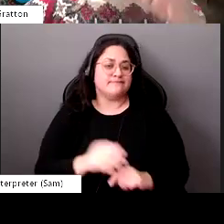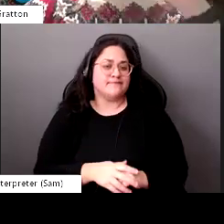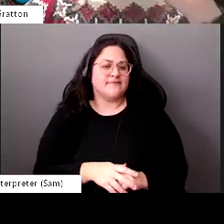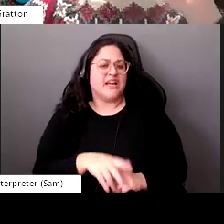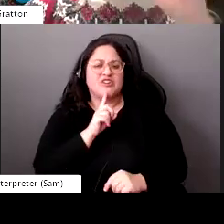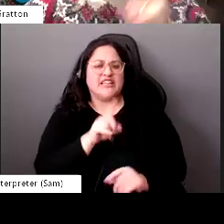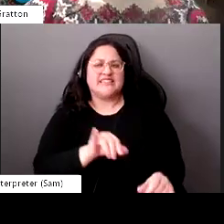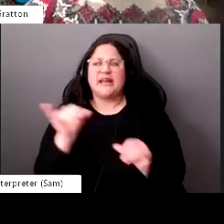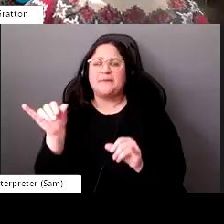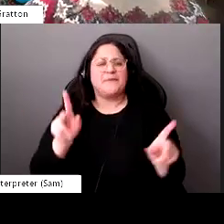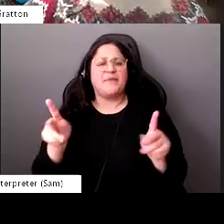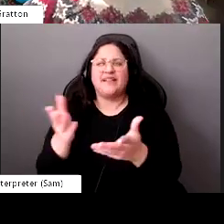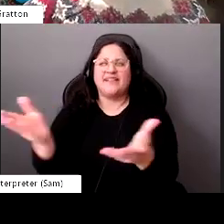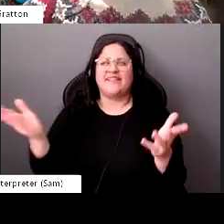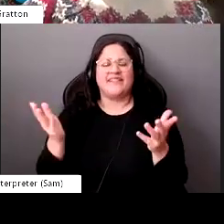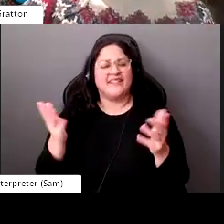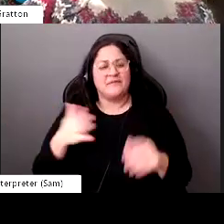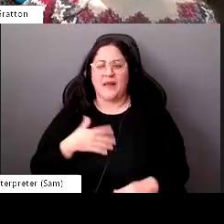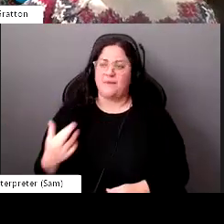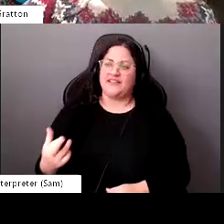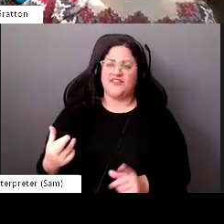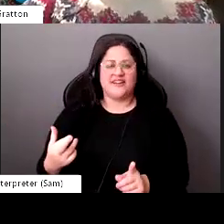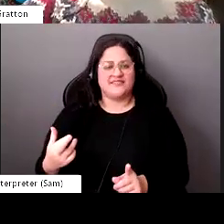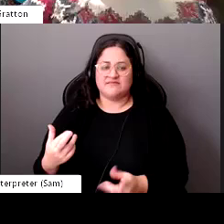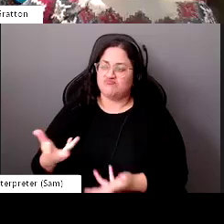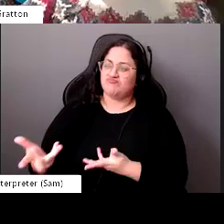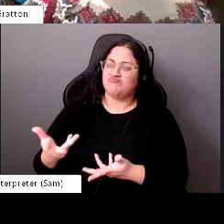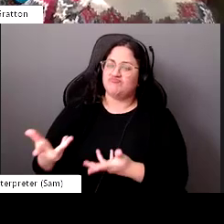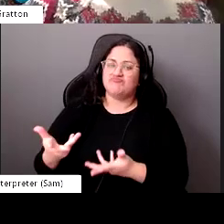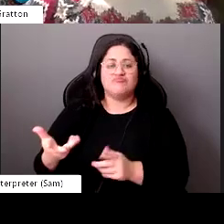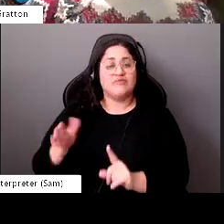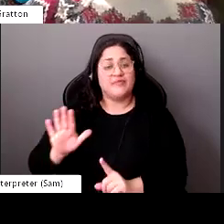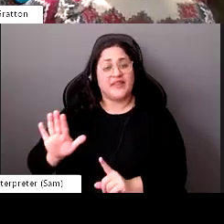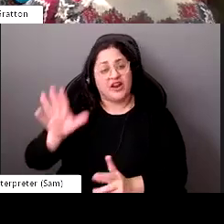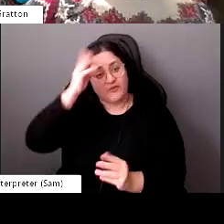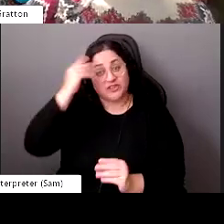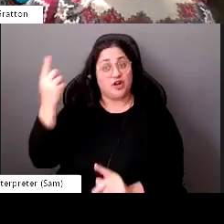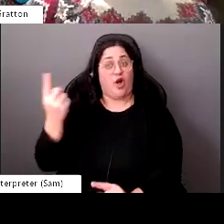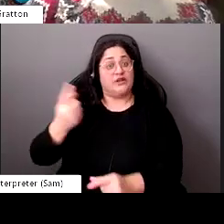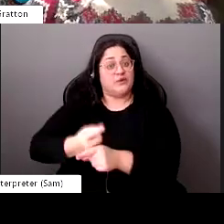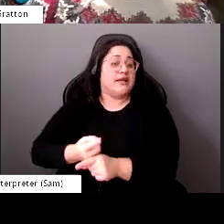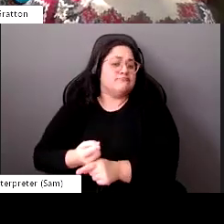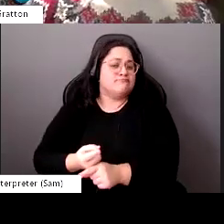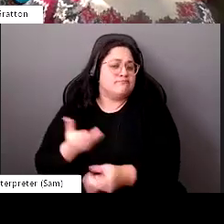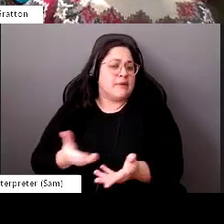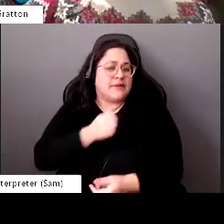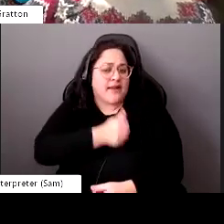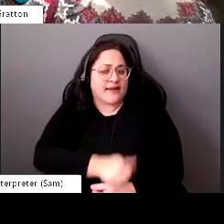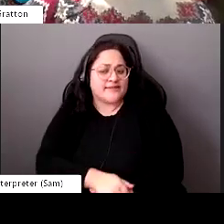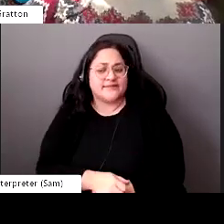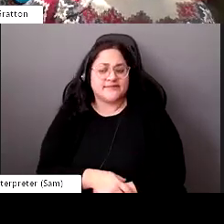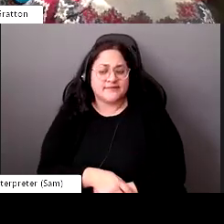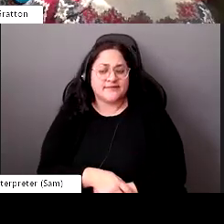an exercise with an image that we can do with it. Okay, great. Thanks. The other thing that people were really interested in